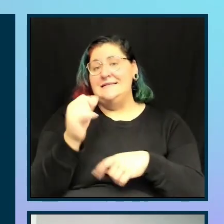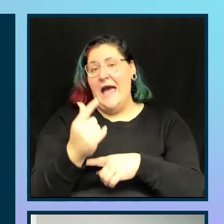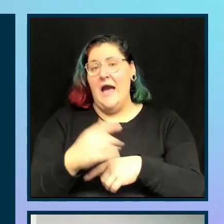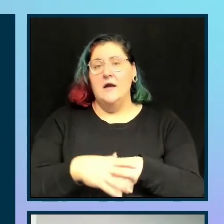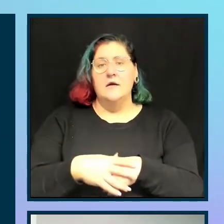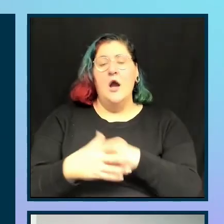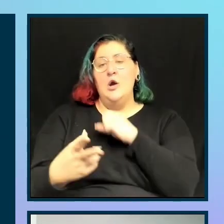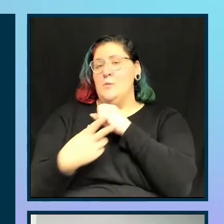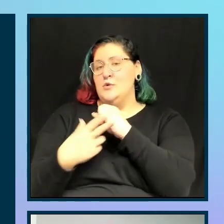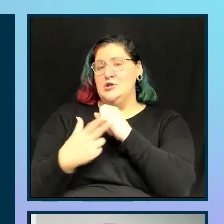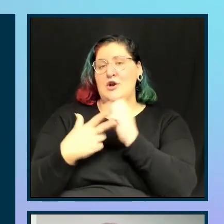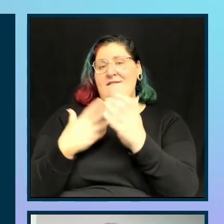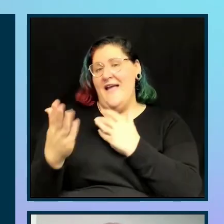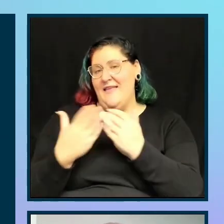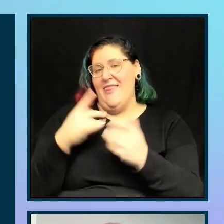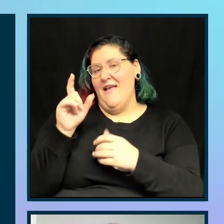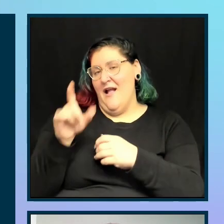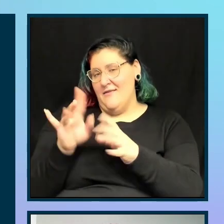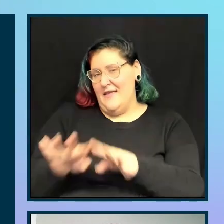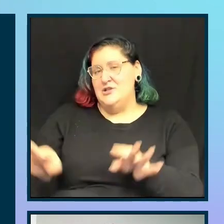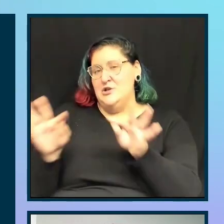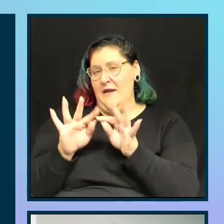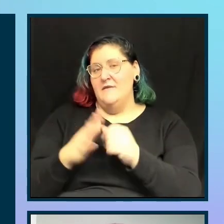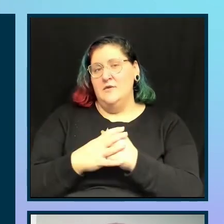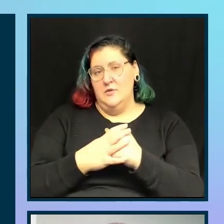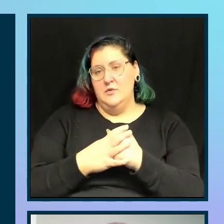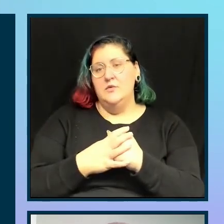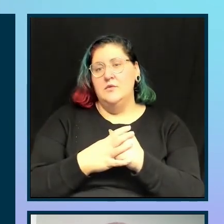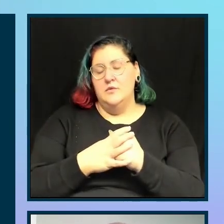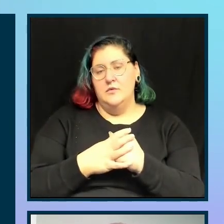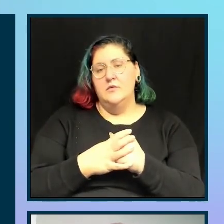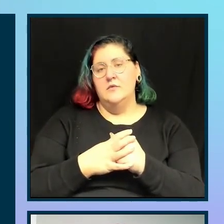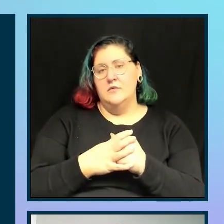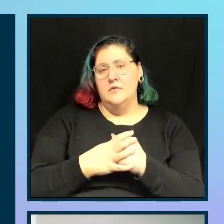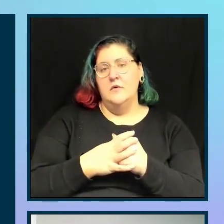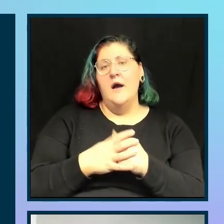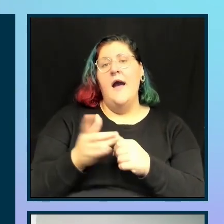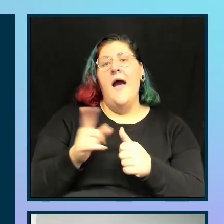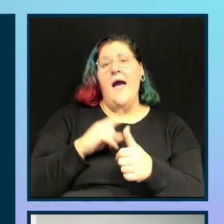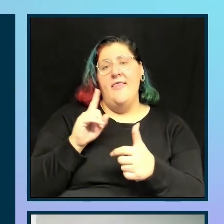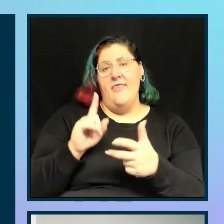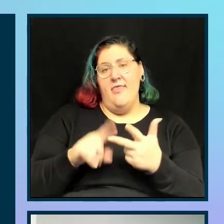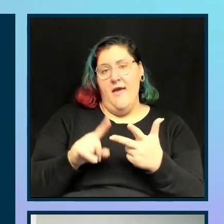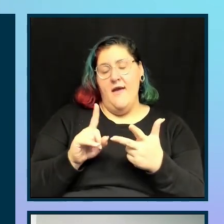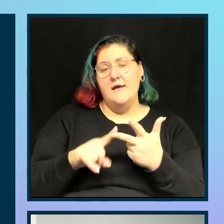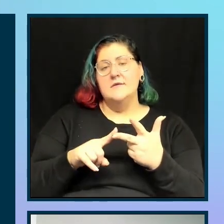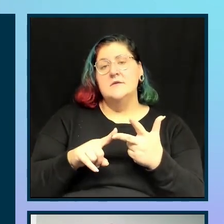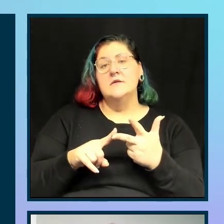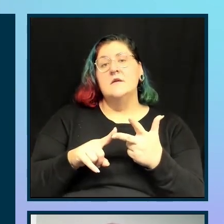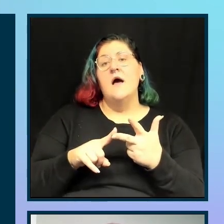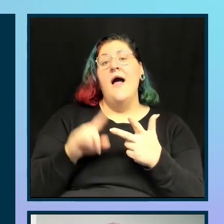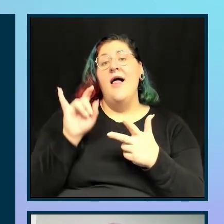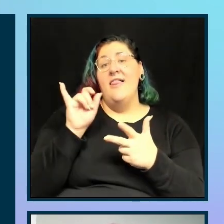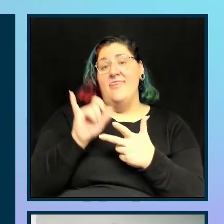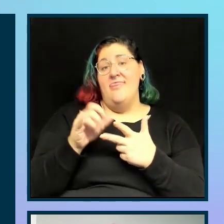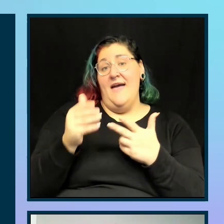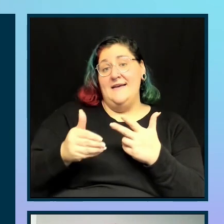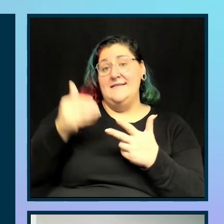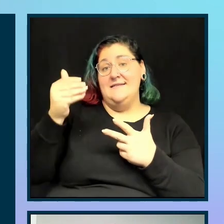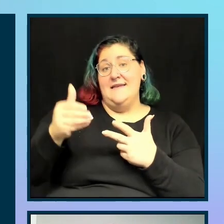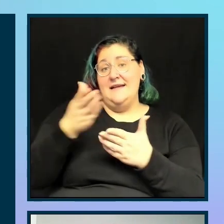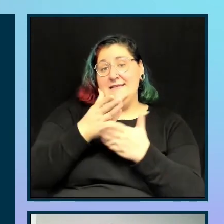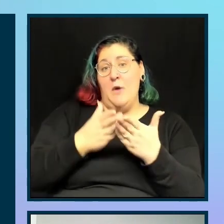emphasis. Finally, we would then move through a phase where we're doing a visual rendering of that structured and styled and tagged